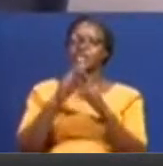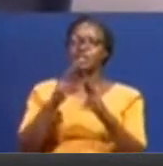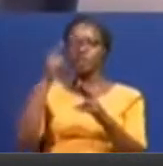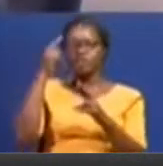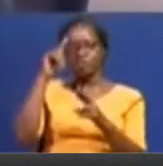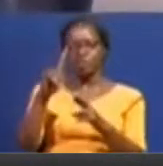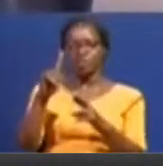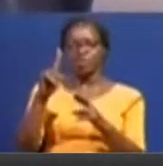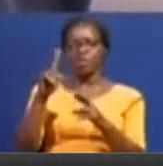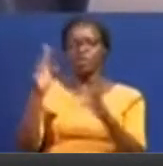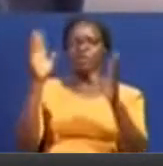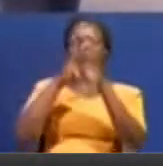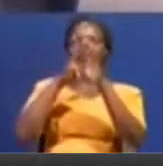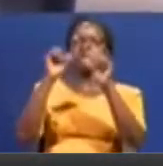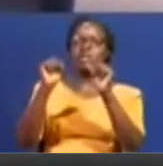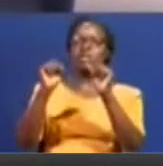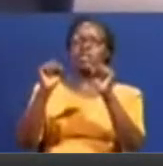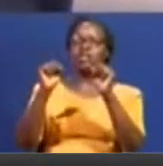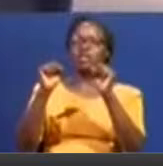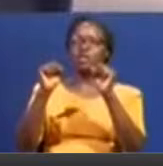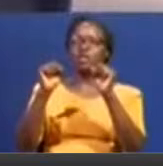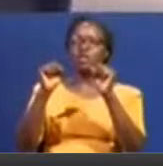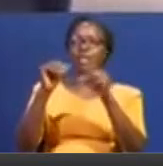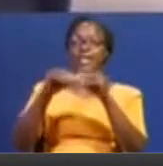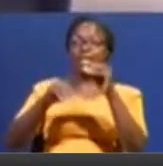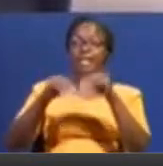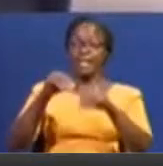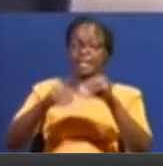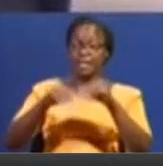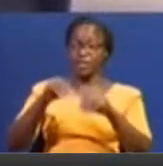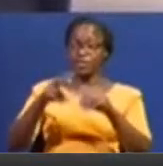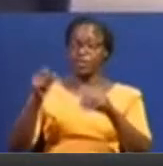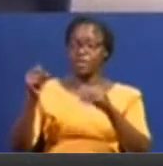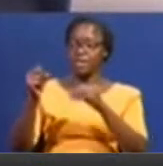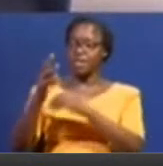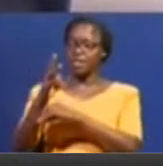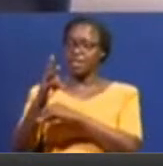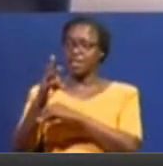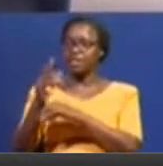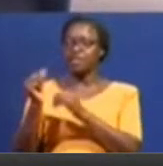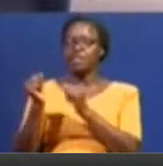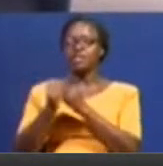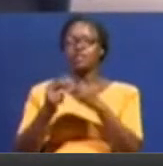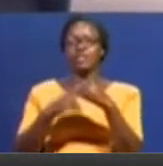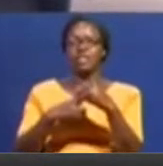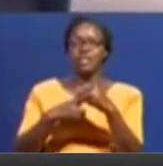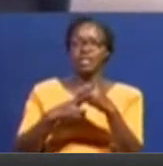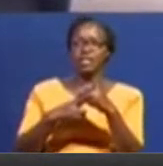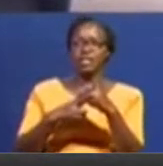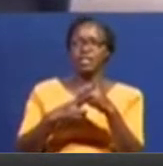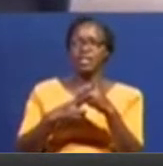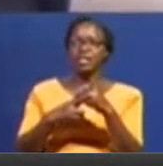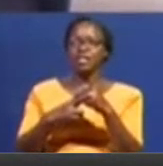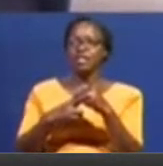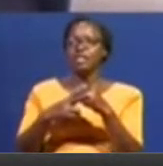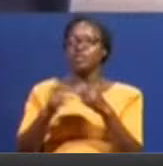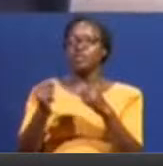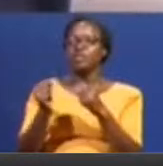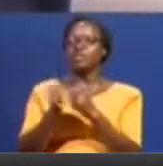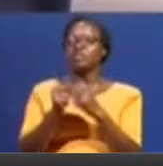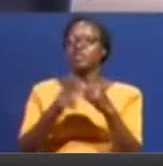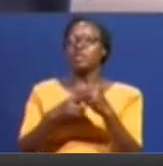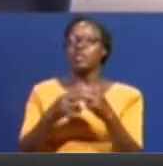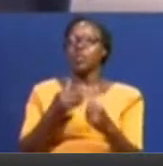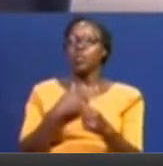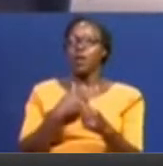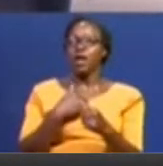for the presidential elections in 2013, 2017. Yes. In fact, in 2017, we